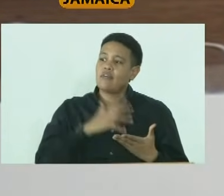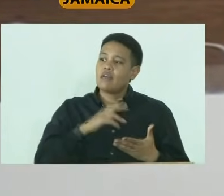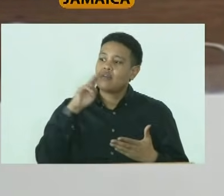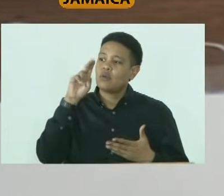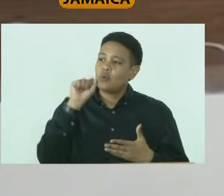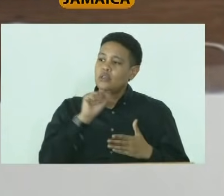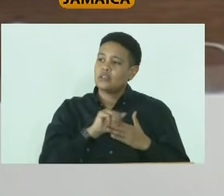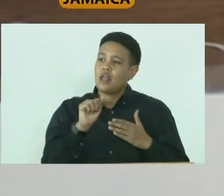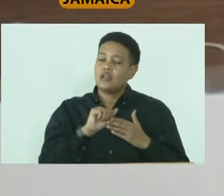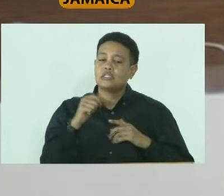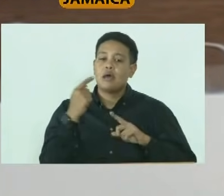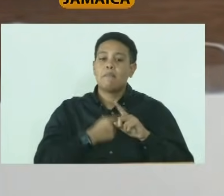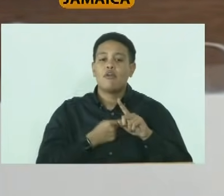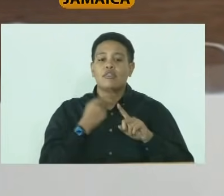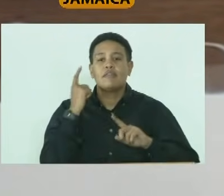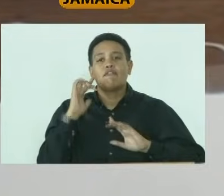month